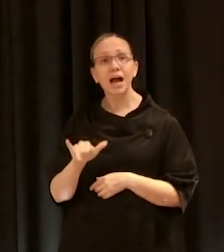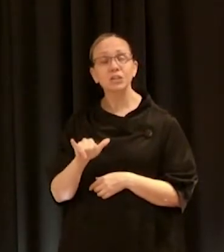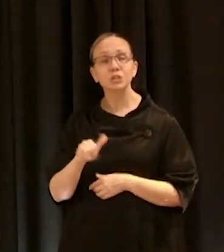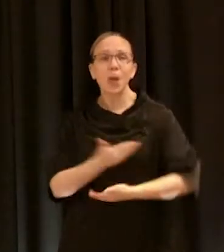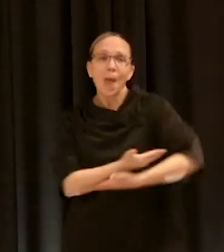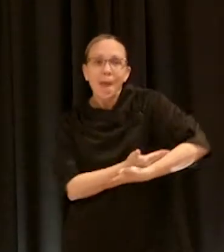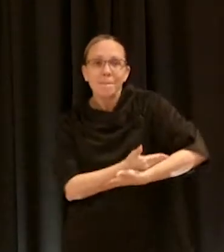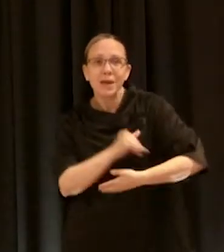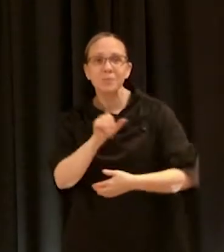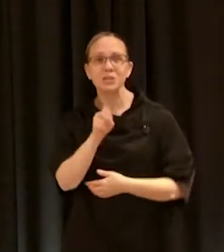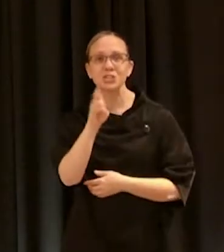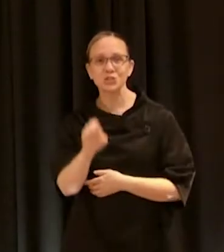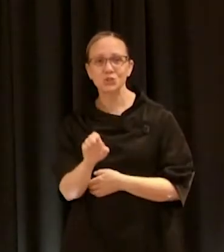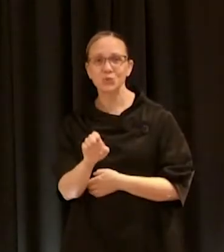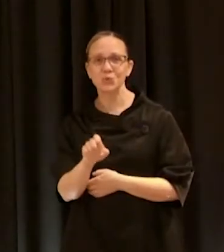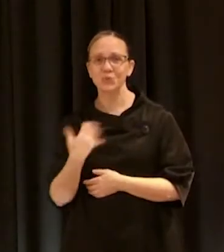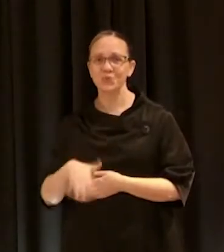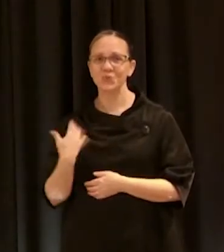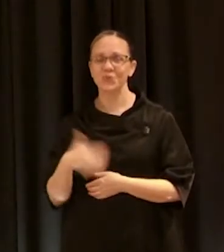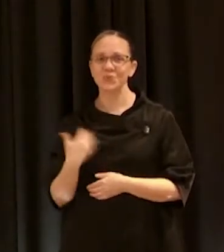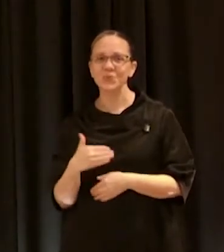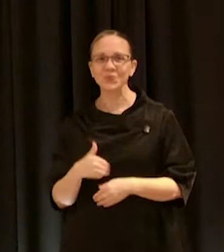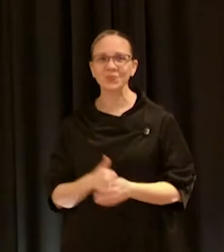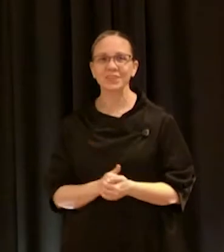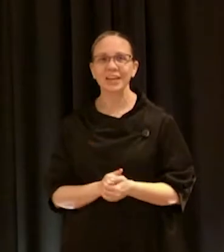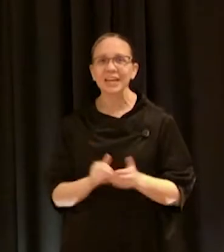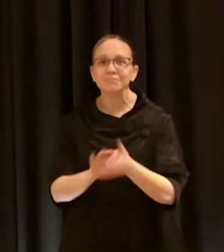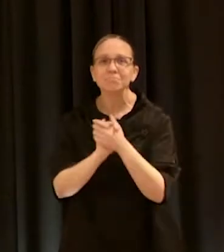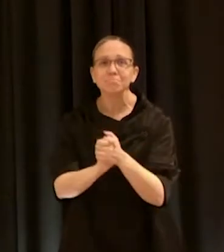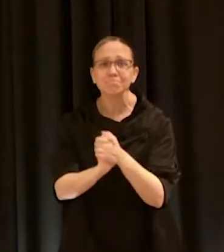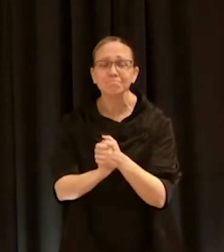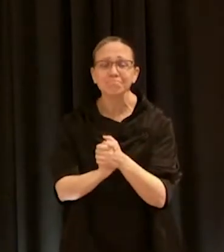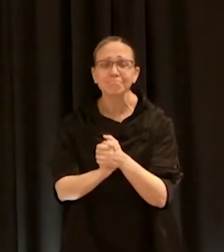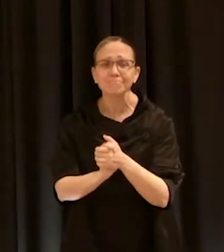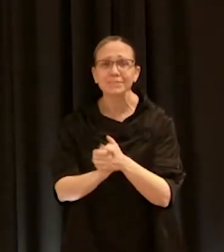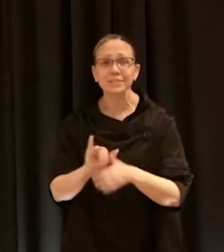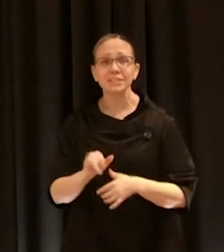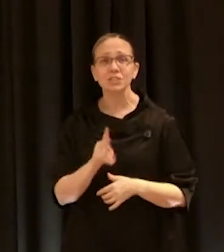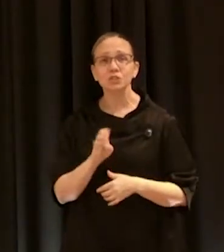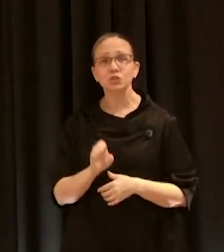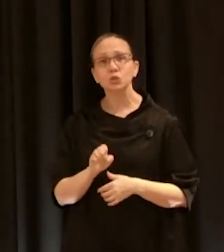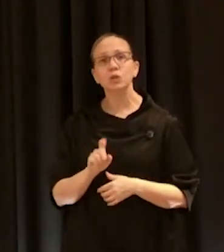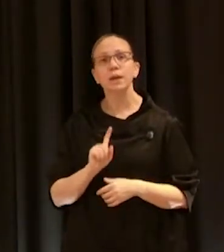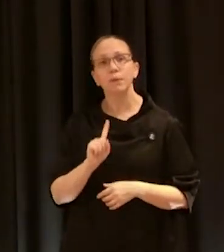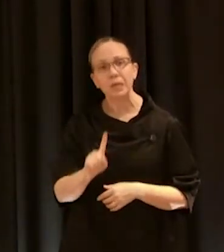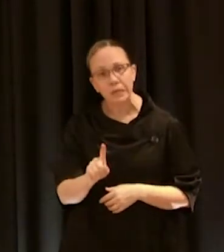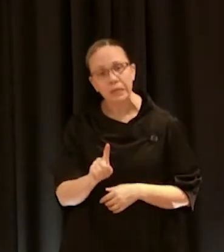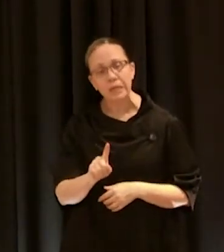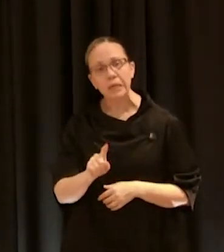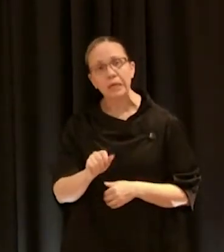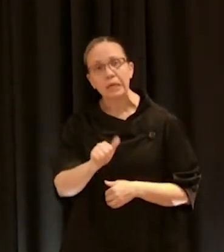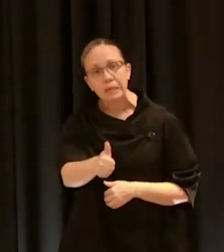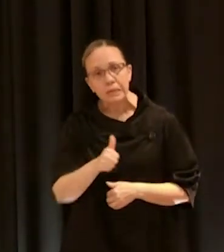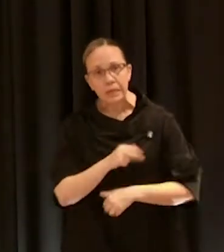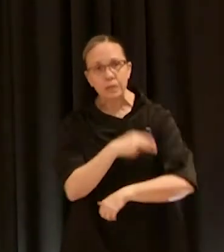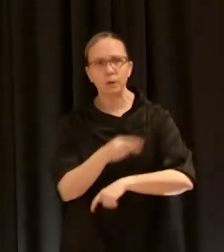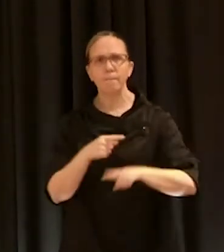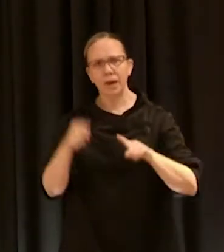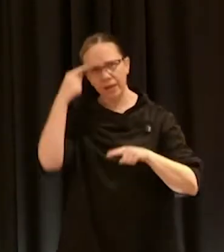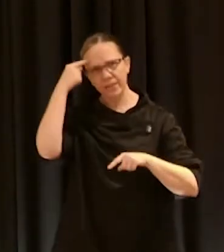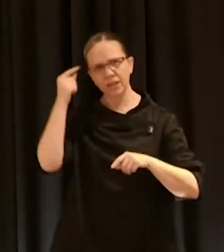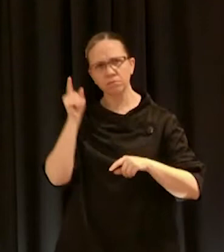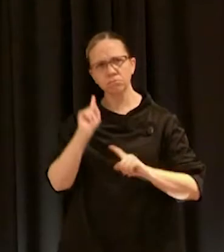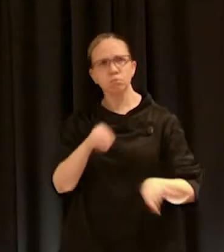and baby Jude. And so we congratulate them. Jude's been in and out of the hospital. I do think he got to go home